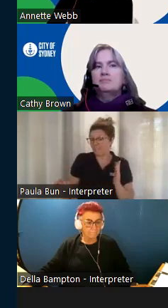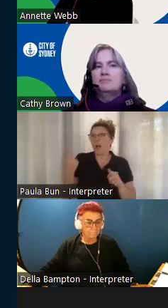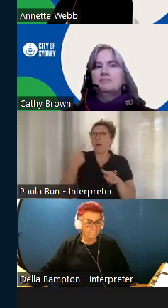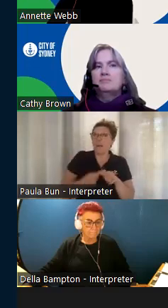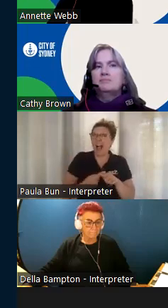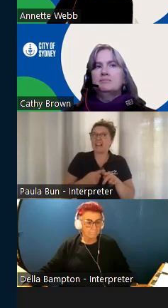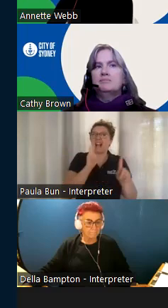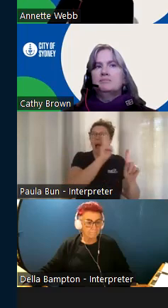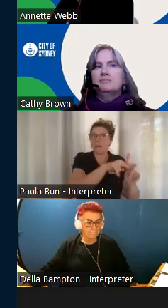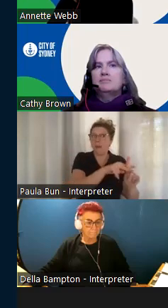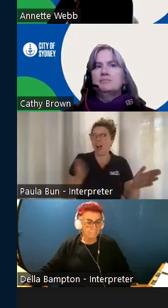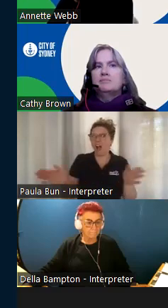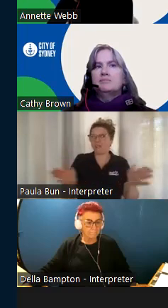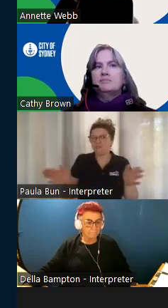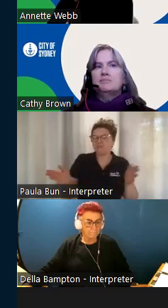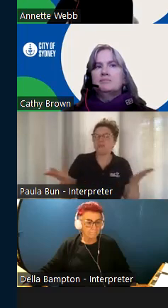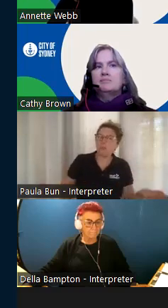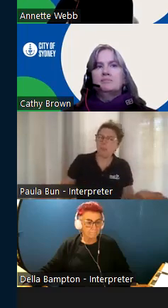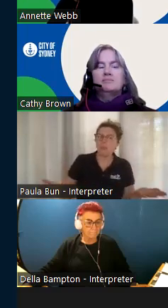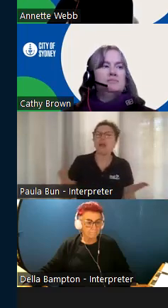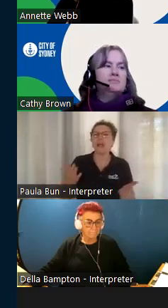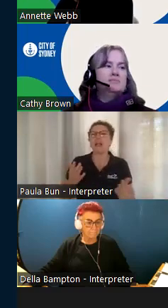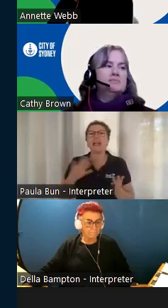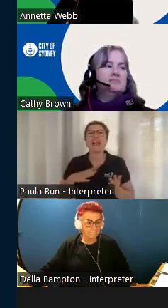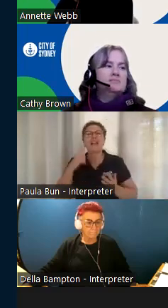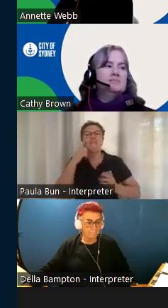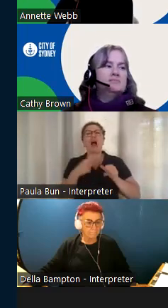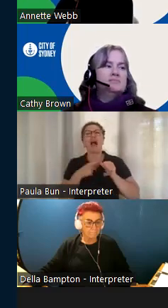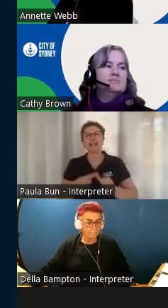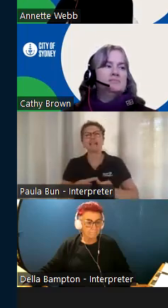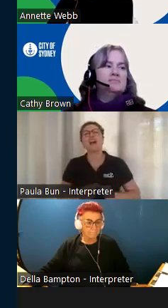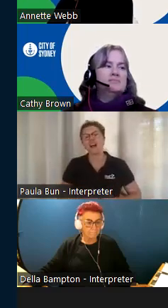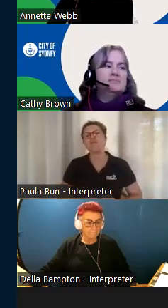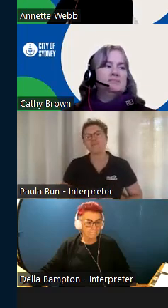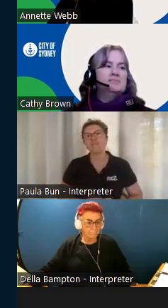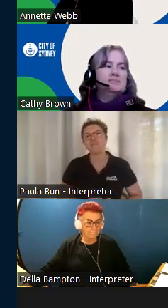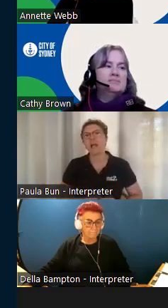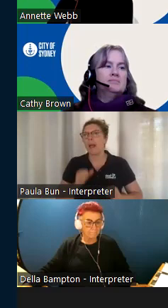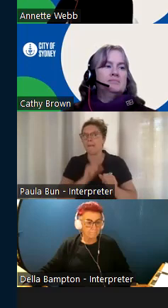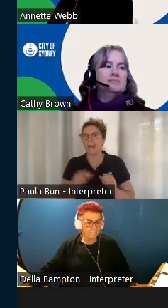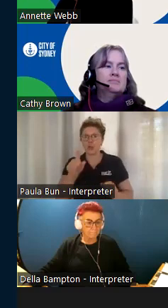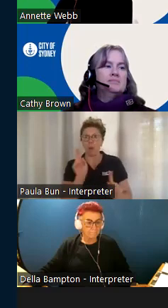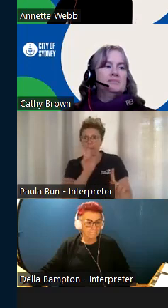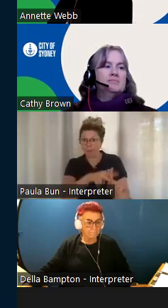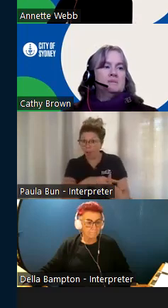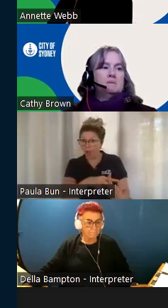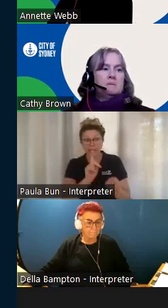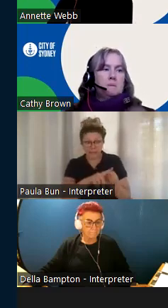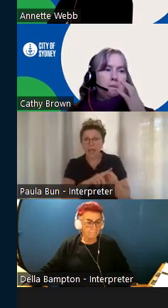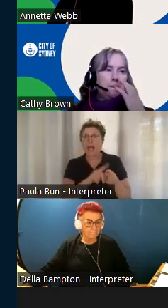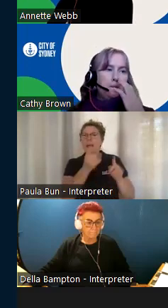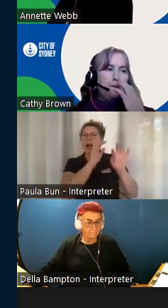is before answering that. And we would really, I would just really recommend you put as much information as you can into your